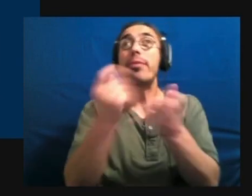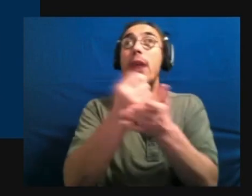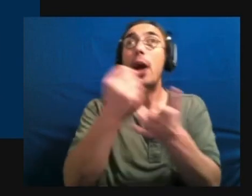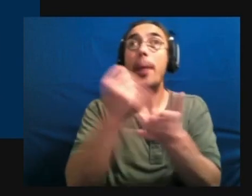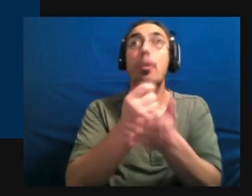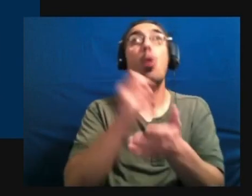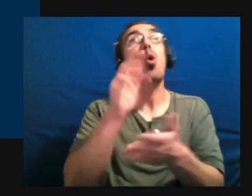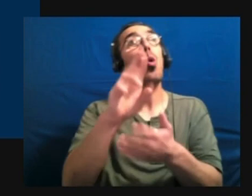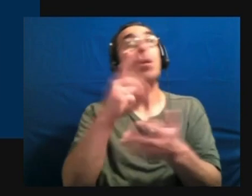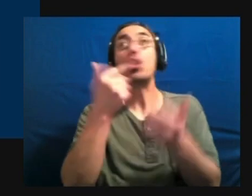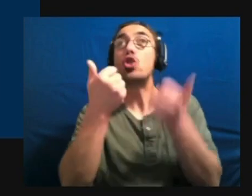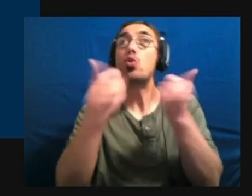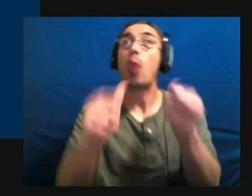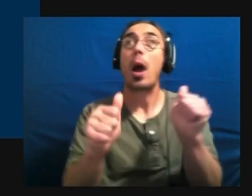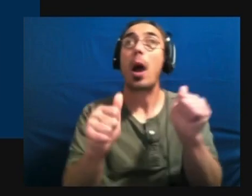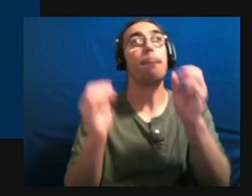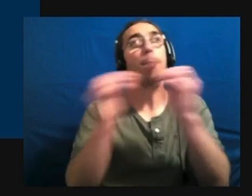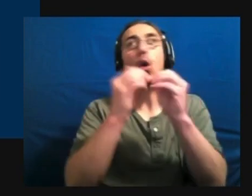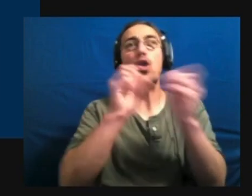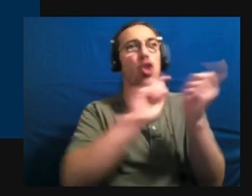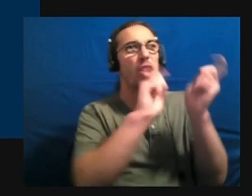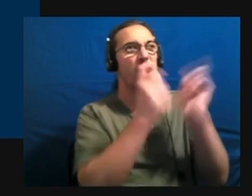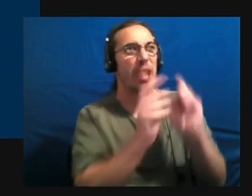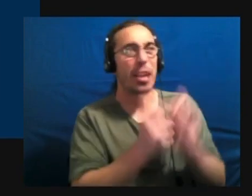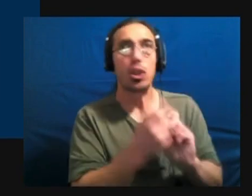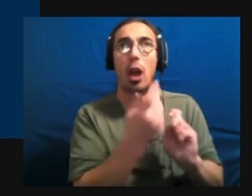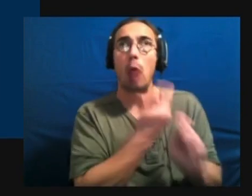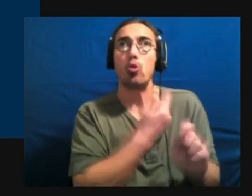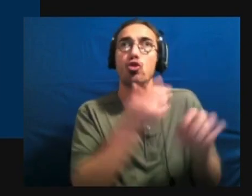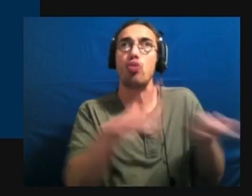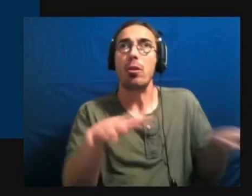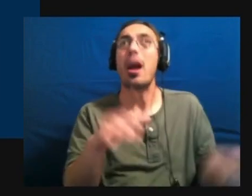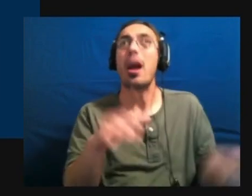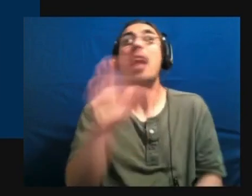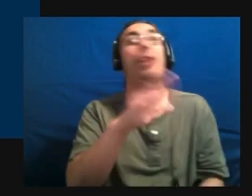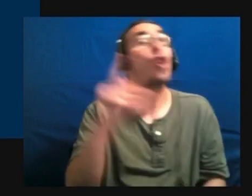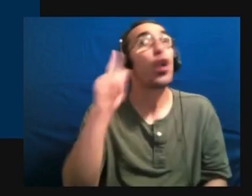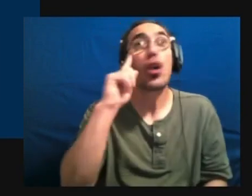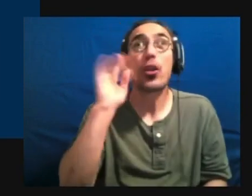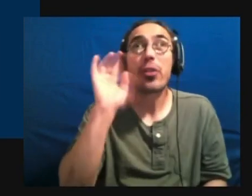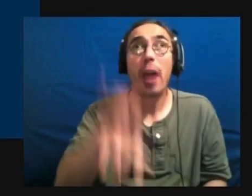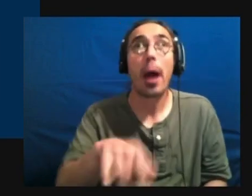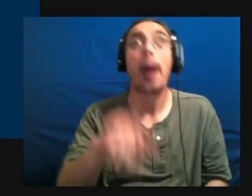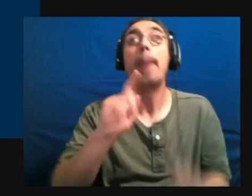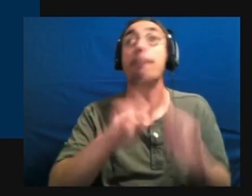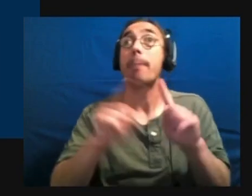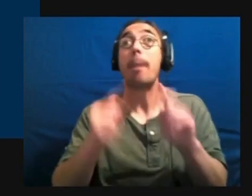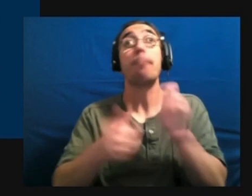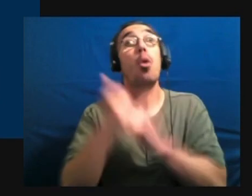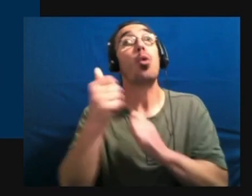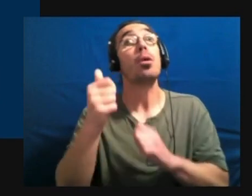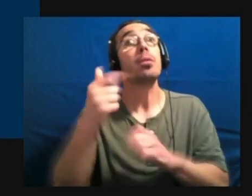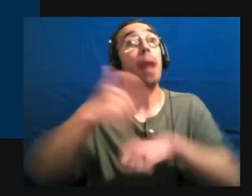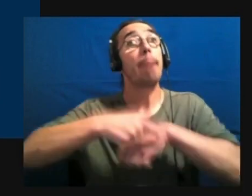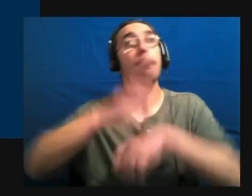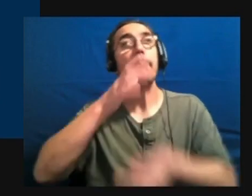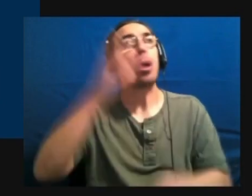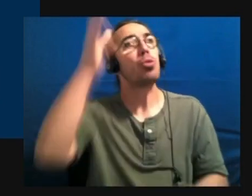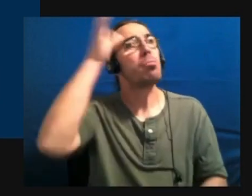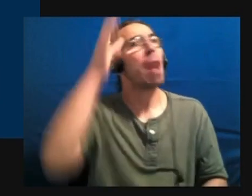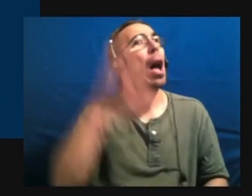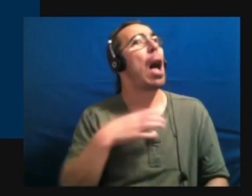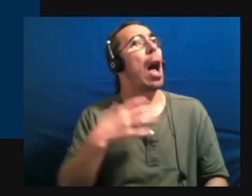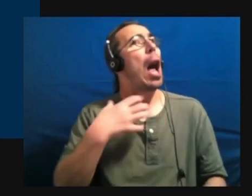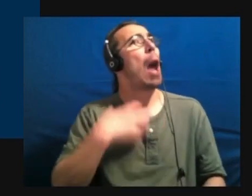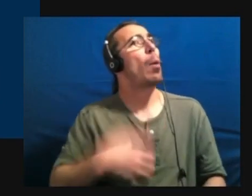tried a lot harder to change our child. I've never heard anyone say that, but I hear parents all the time saying, I wish I didn't